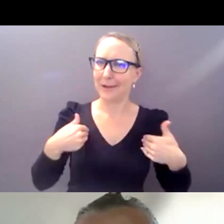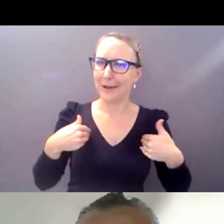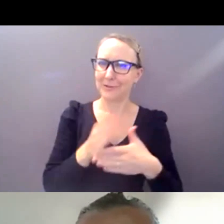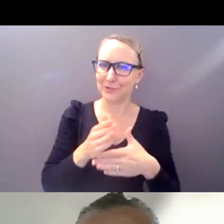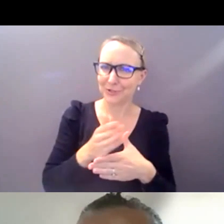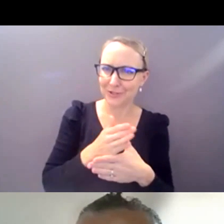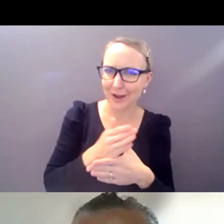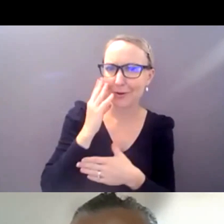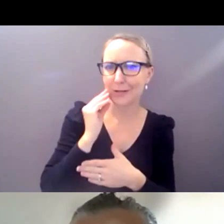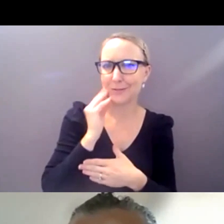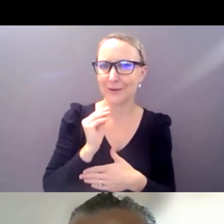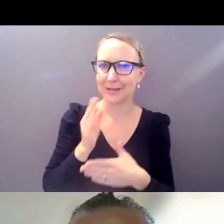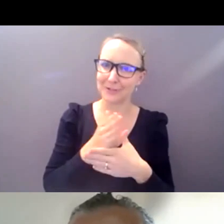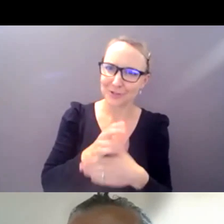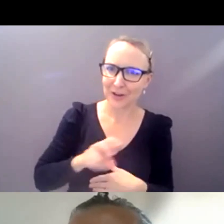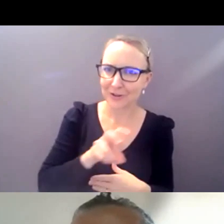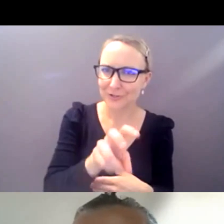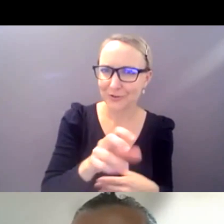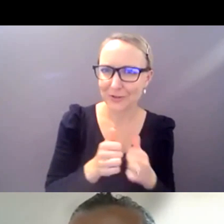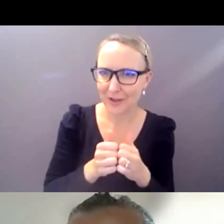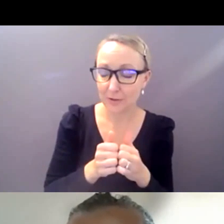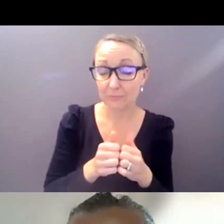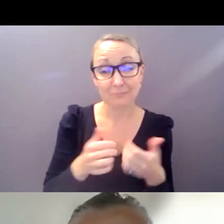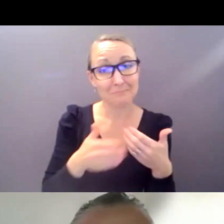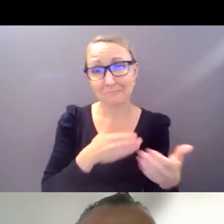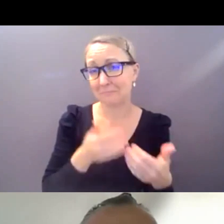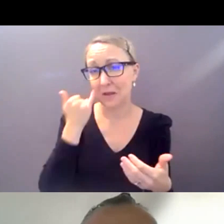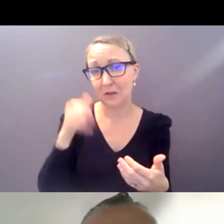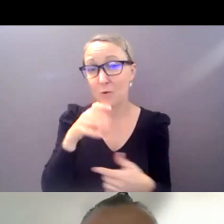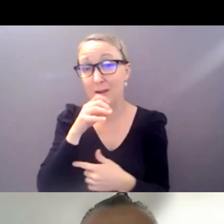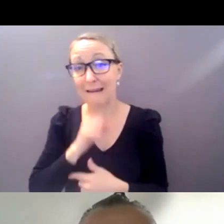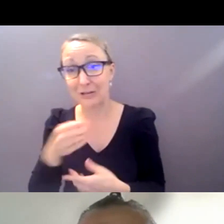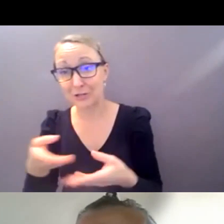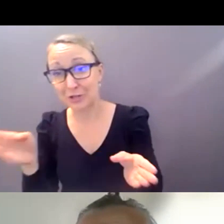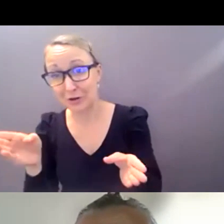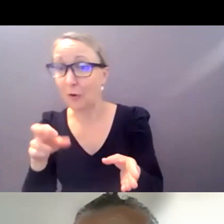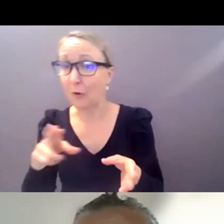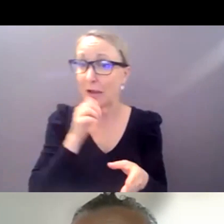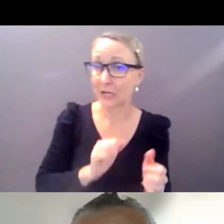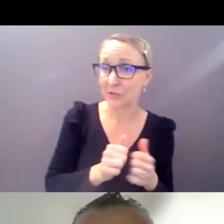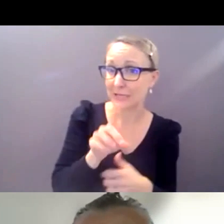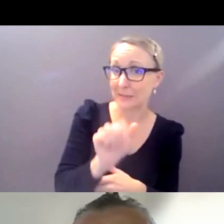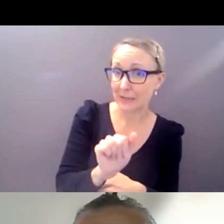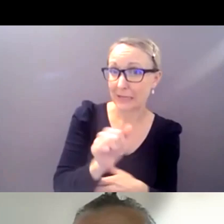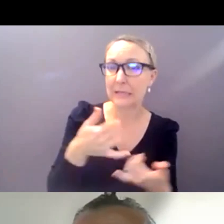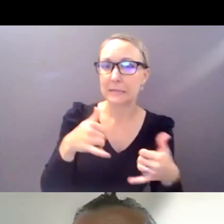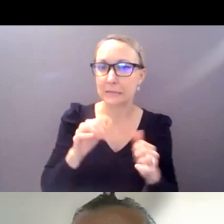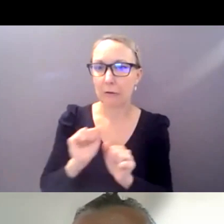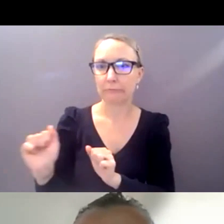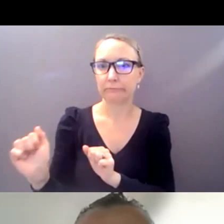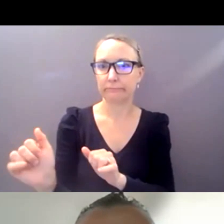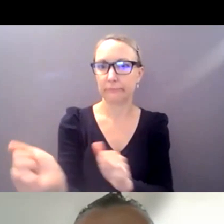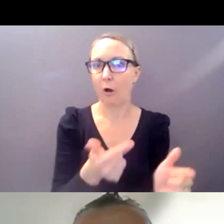whether we are aging into disability or aging with disability. Just as background, Marin CIL